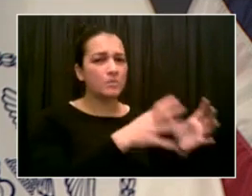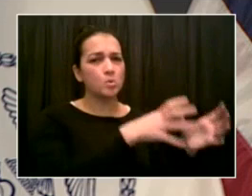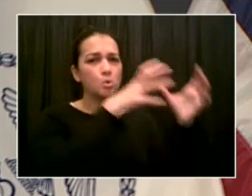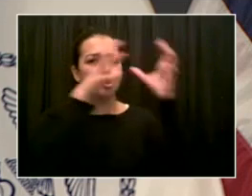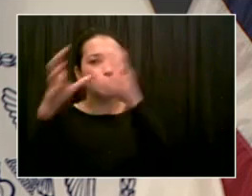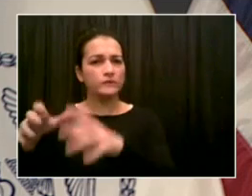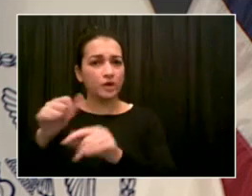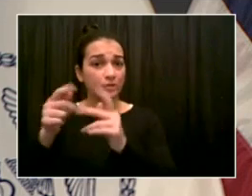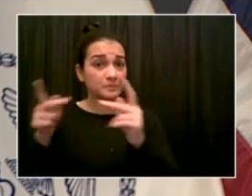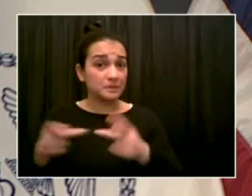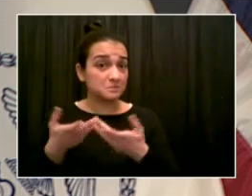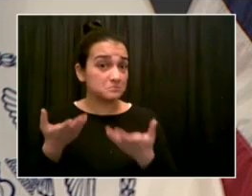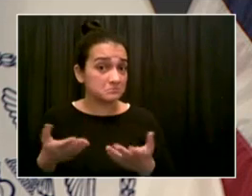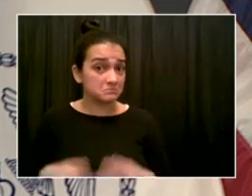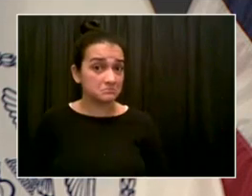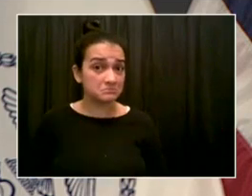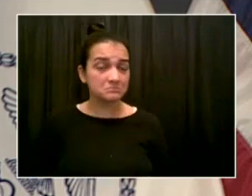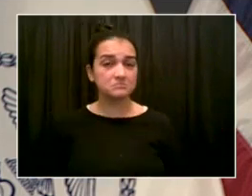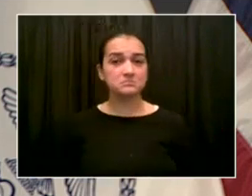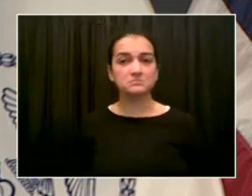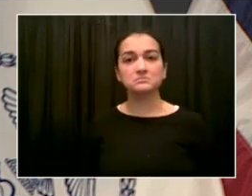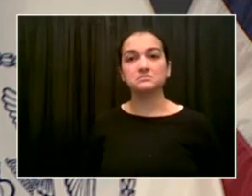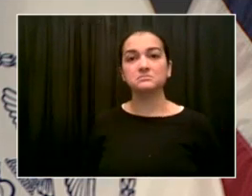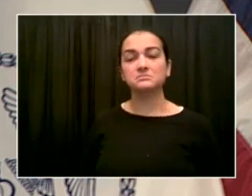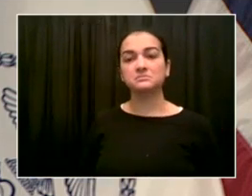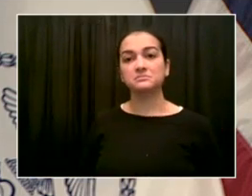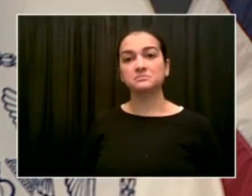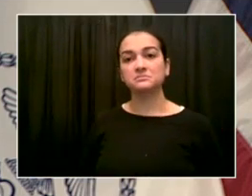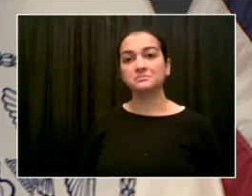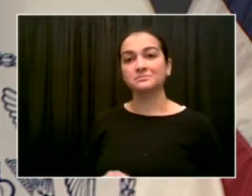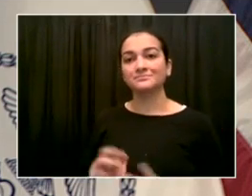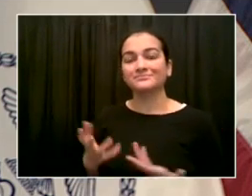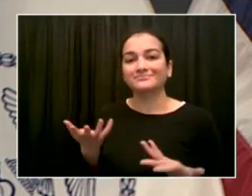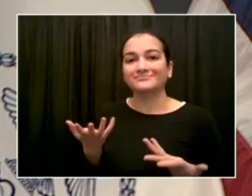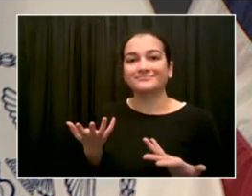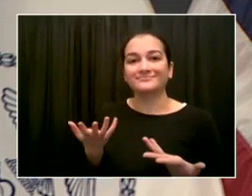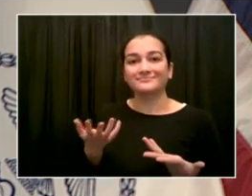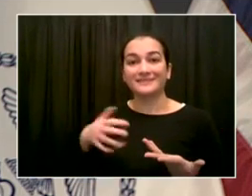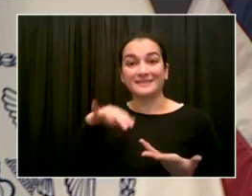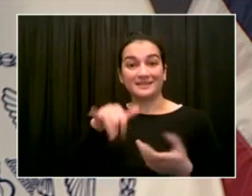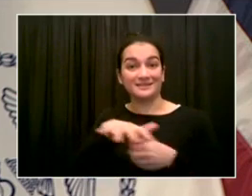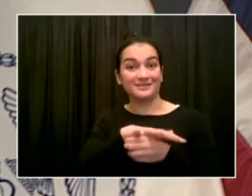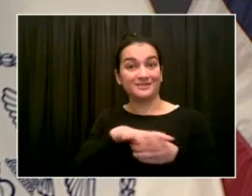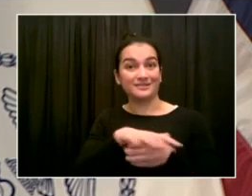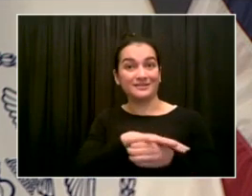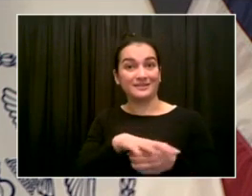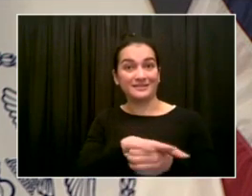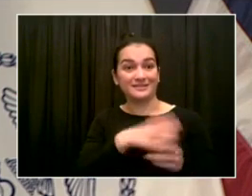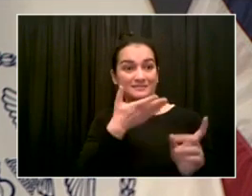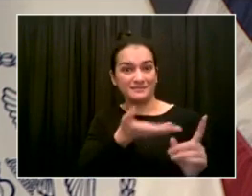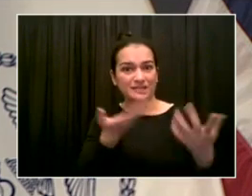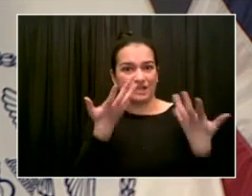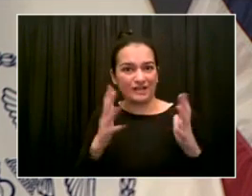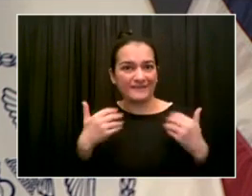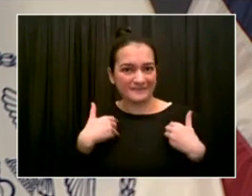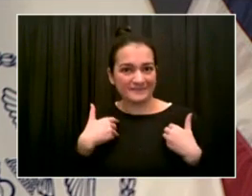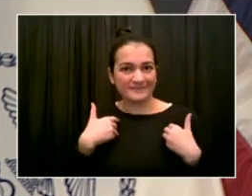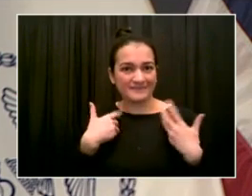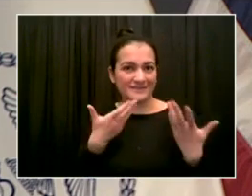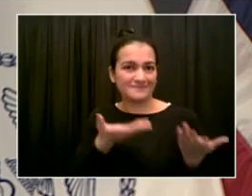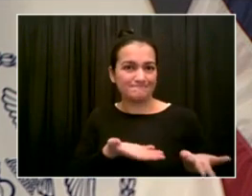on in a way that makes sense because the blood center has to be sustainable. So the whole package here allows them